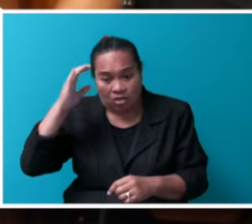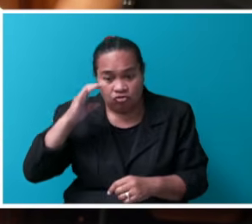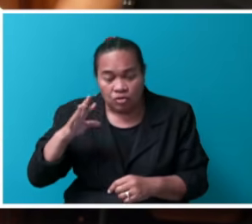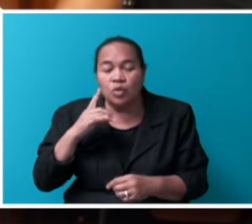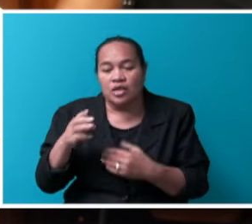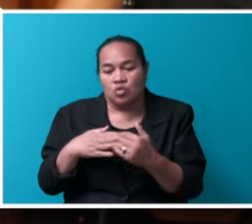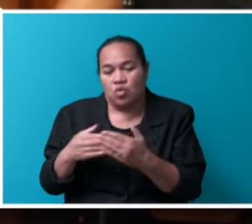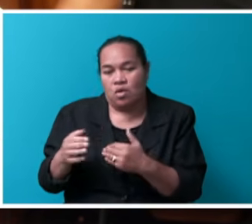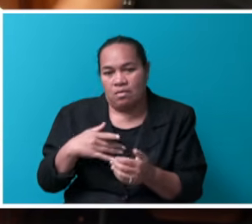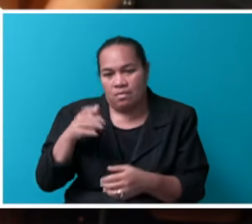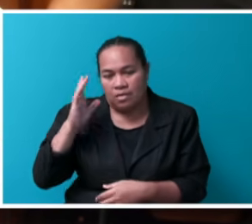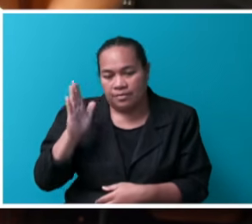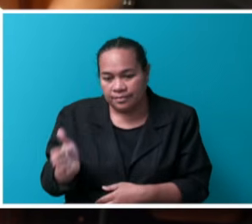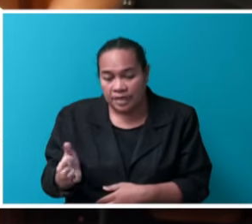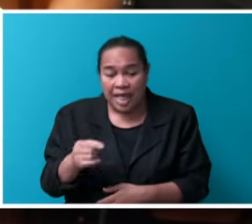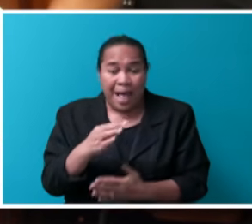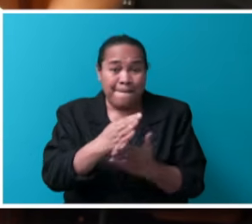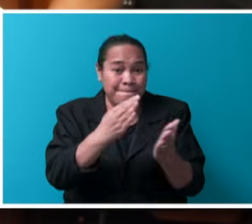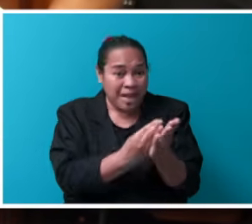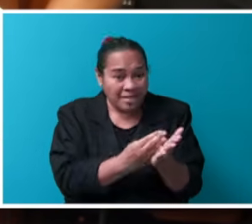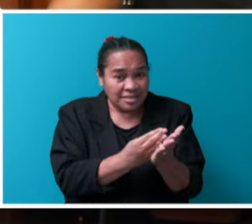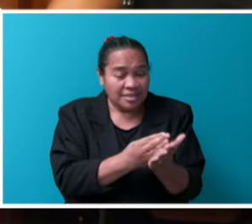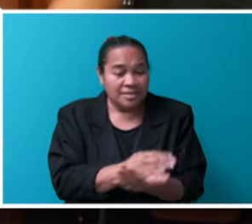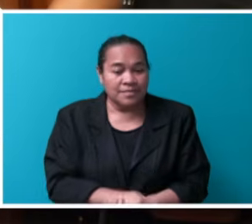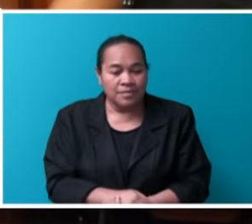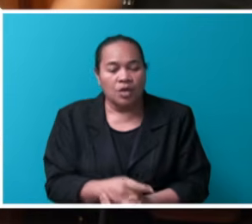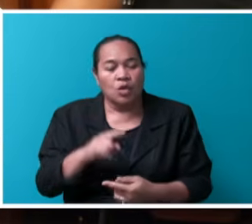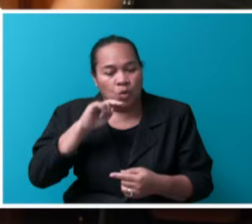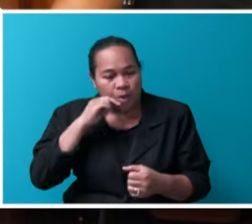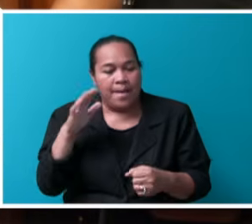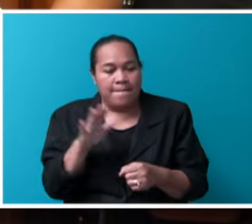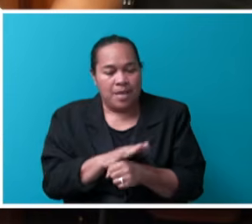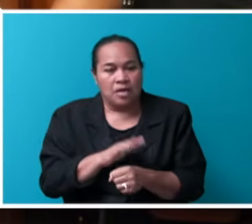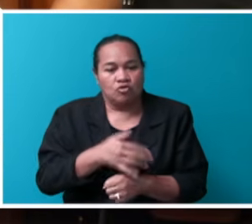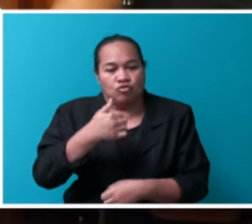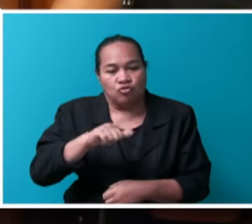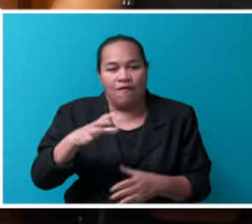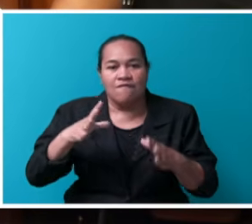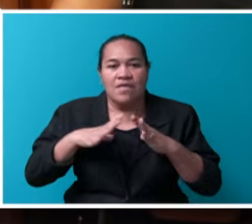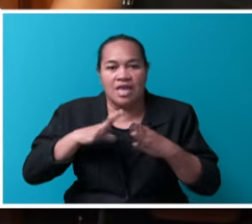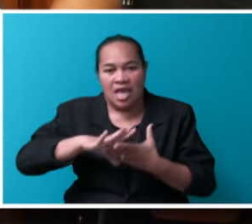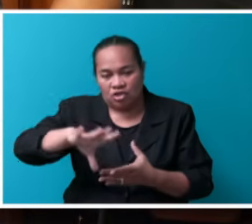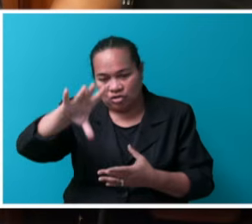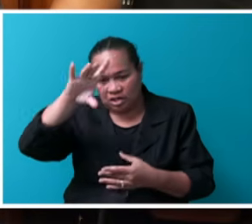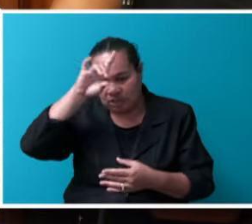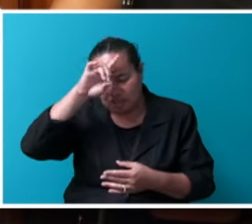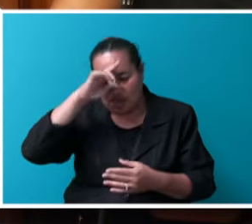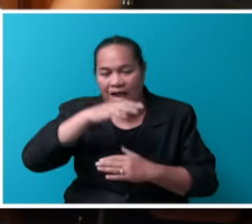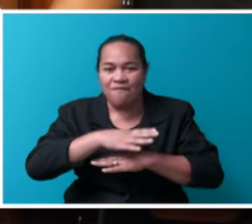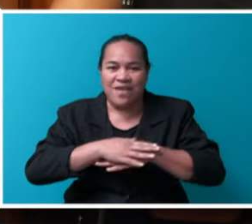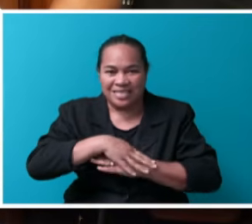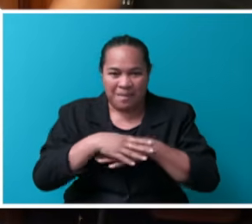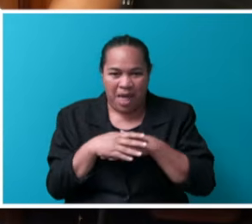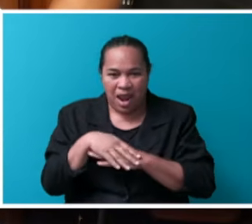committees. From this budget onwards, we will make the use of the free education grant fully flexible.